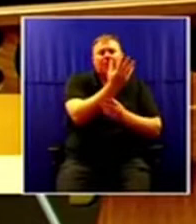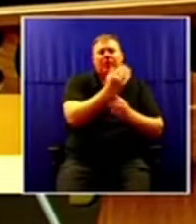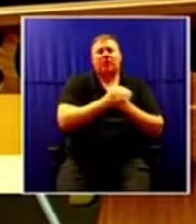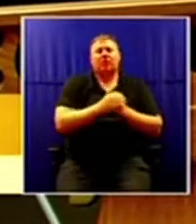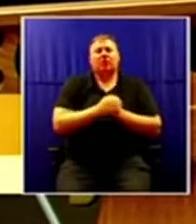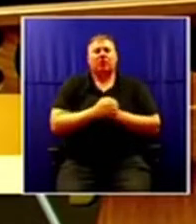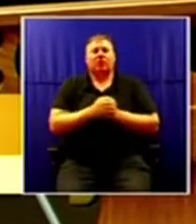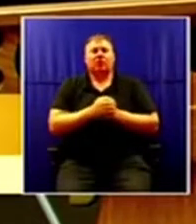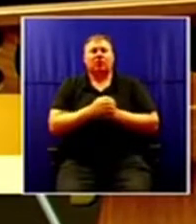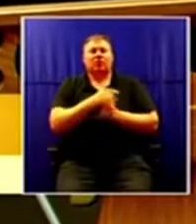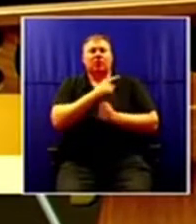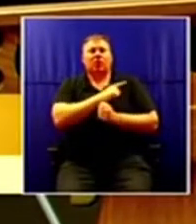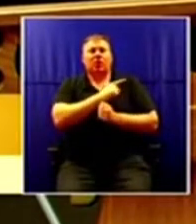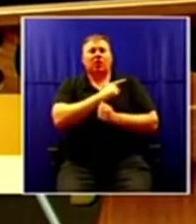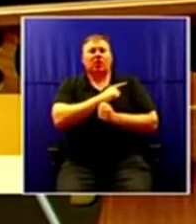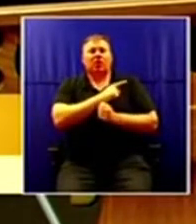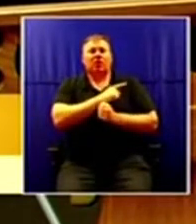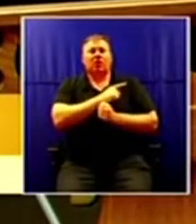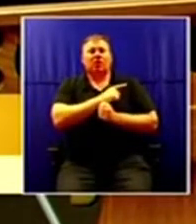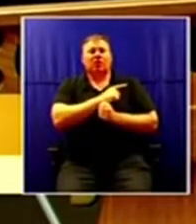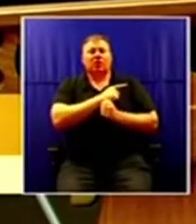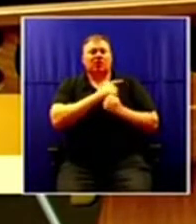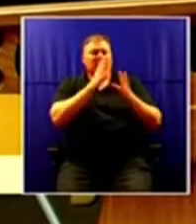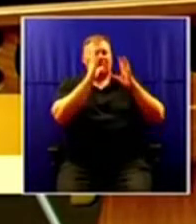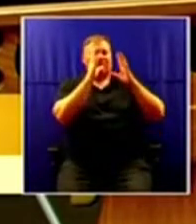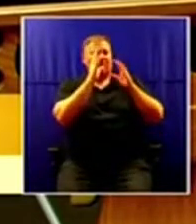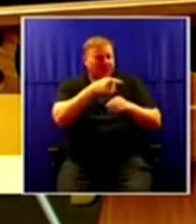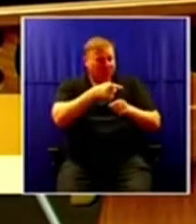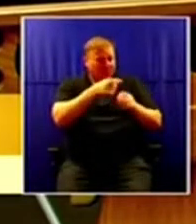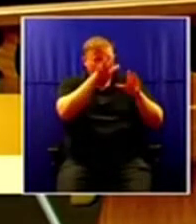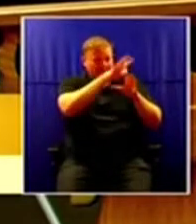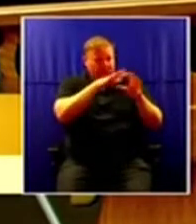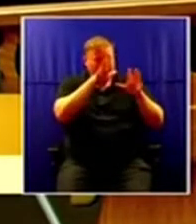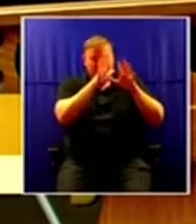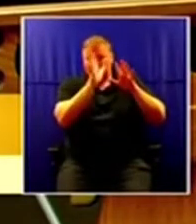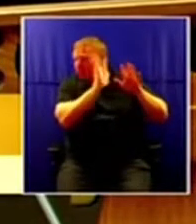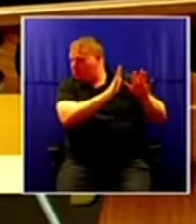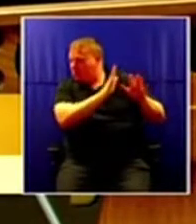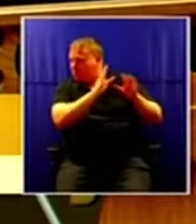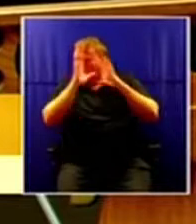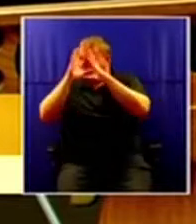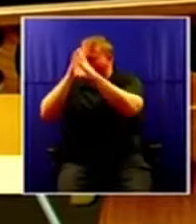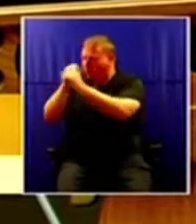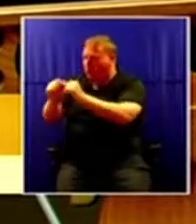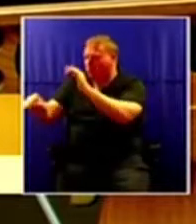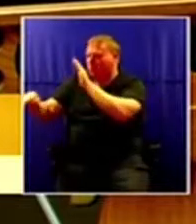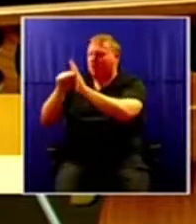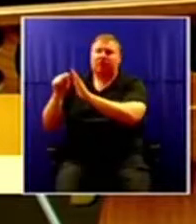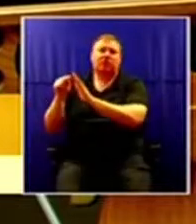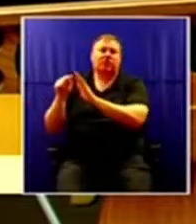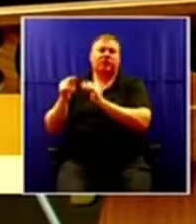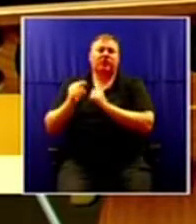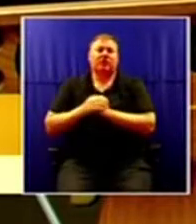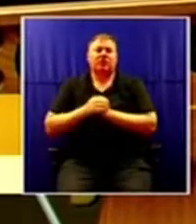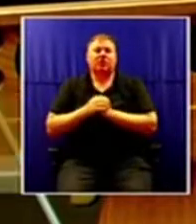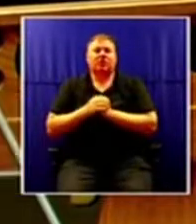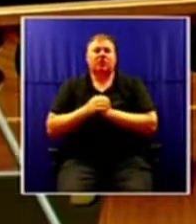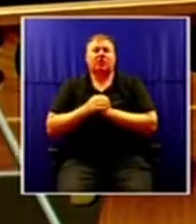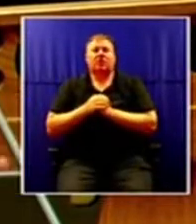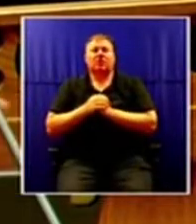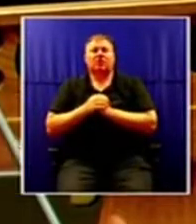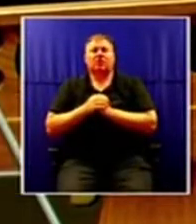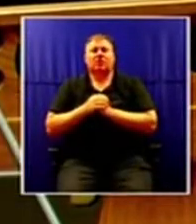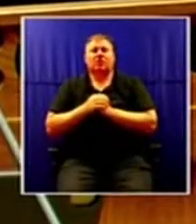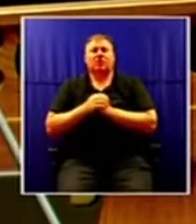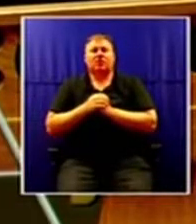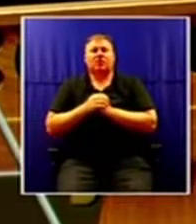we overlook them. We just focus on the negative. All too often we find ourselves distracted by